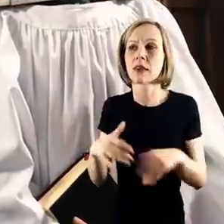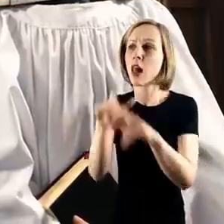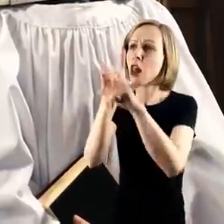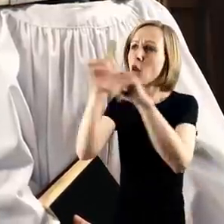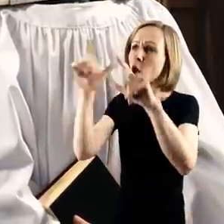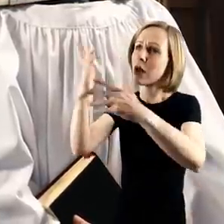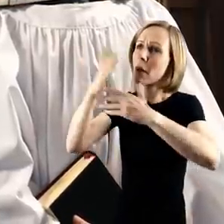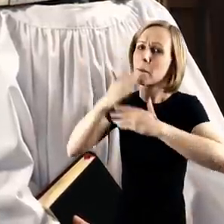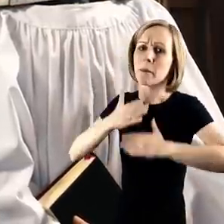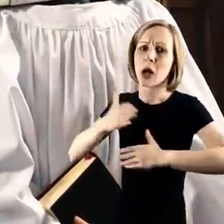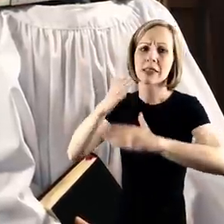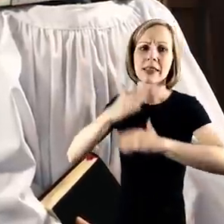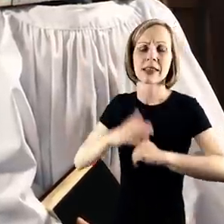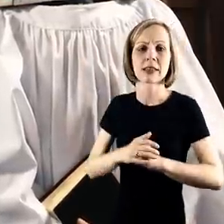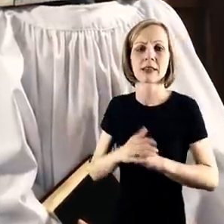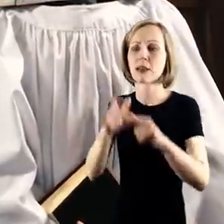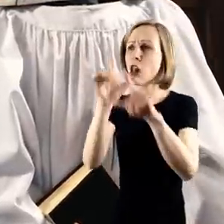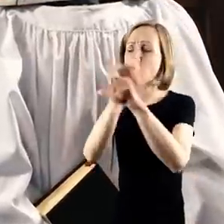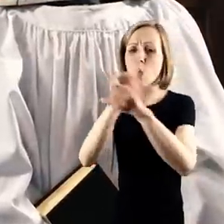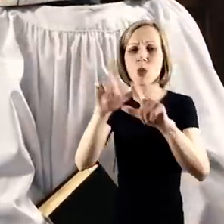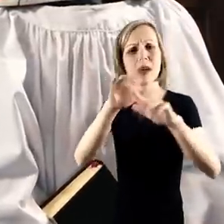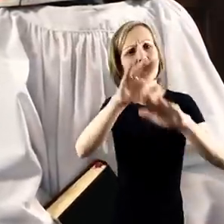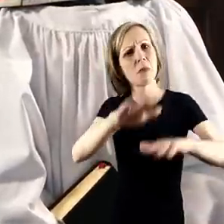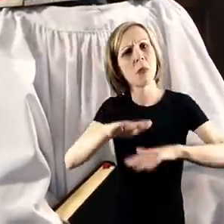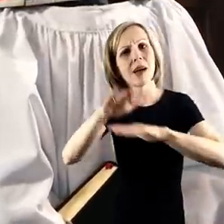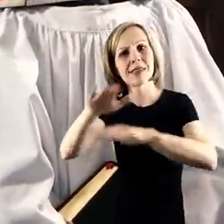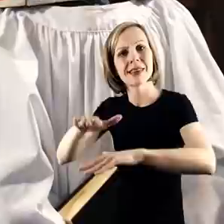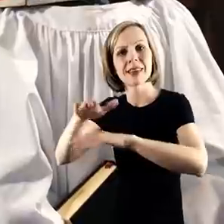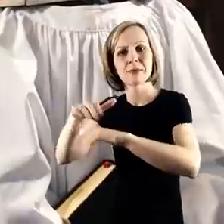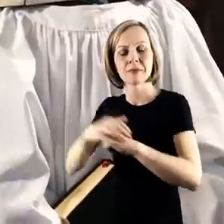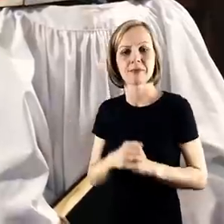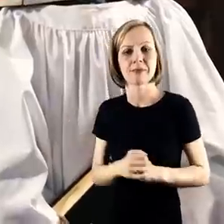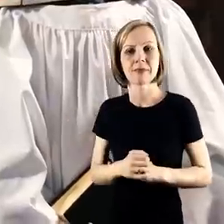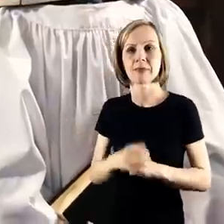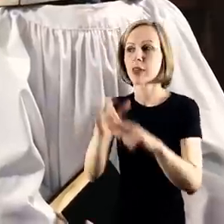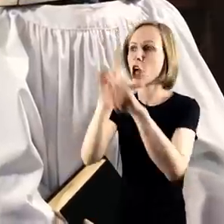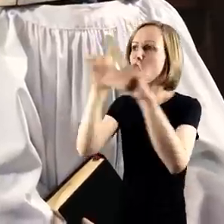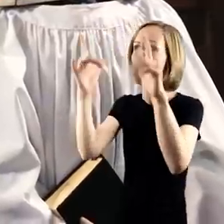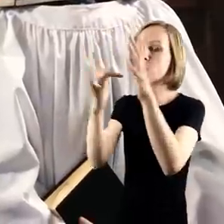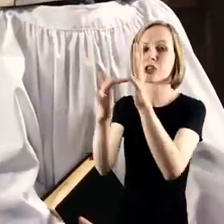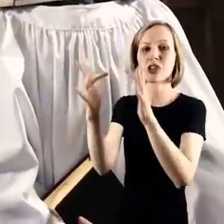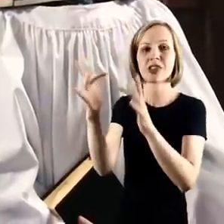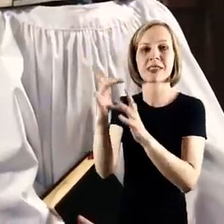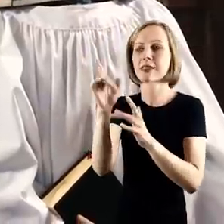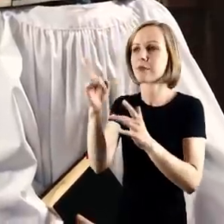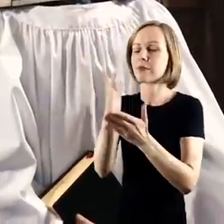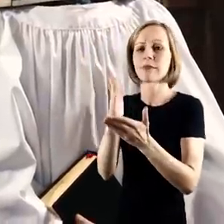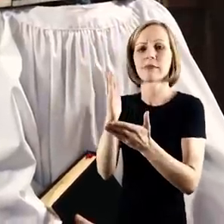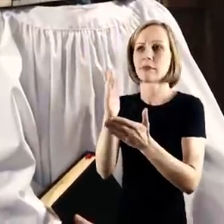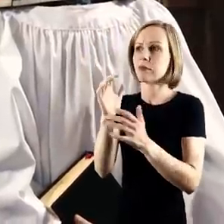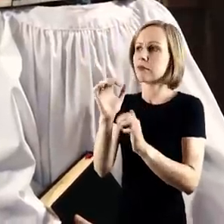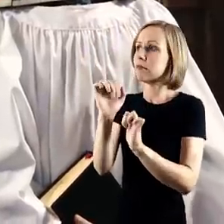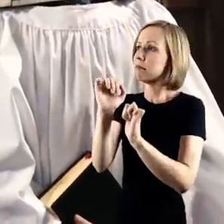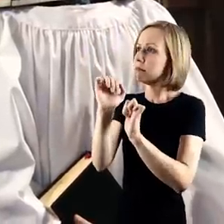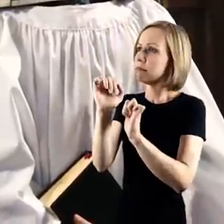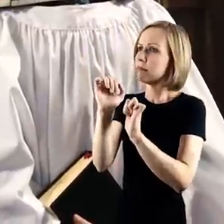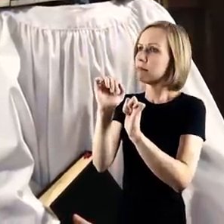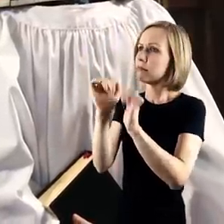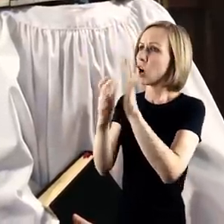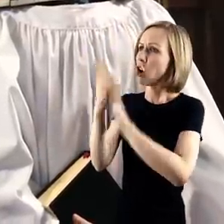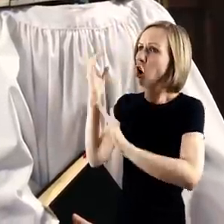mercy. Lord, have mercy. Lord Jesus, you are Son of God and Son of